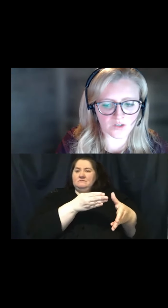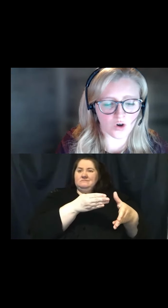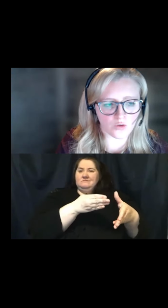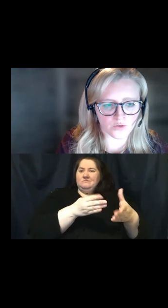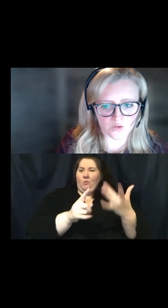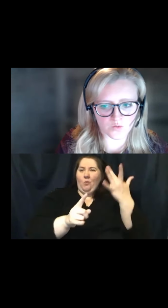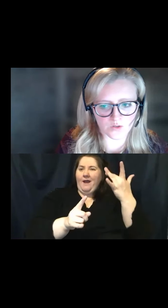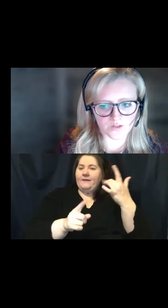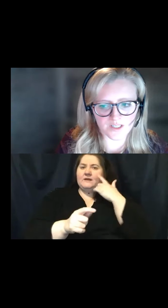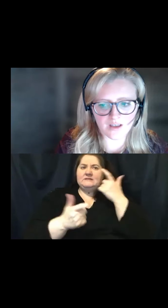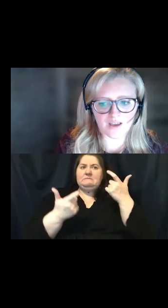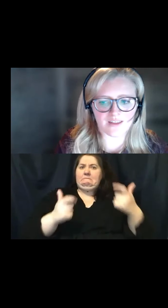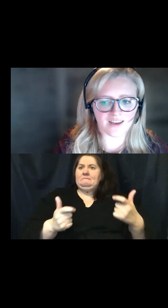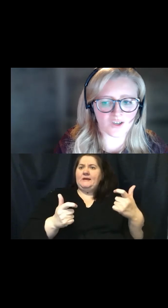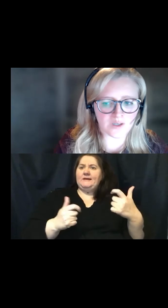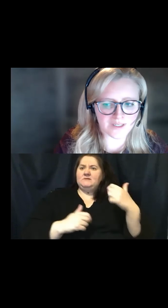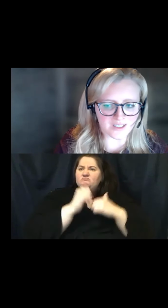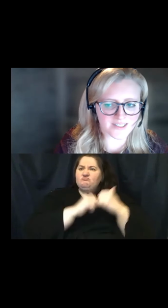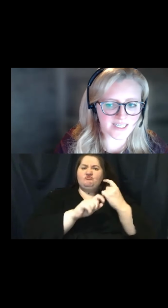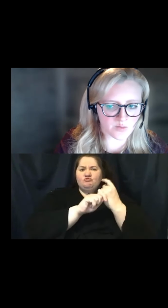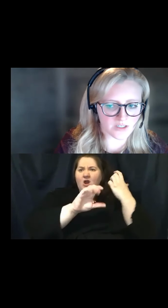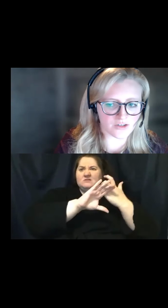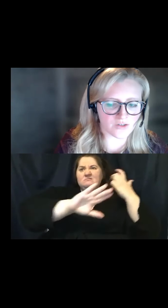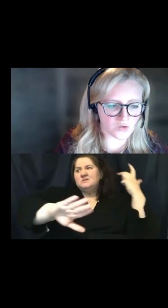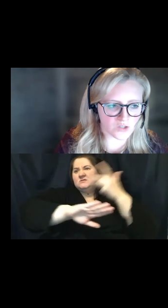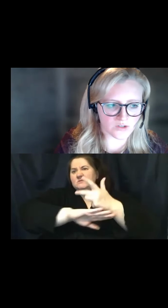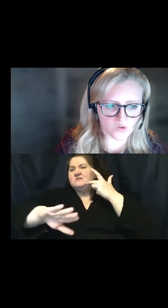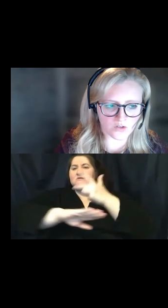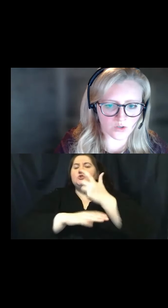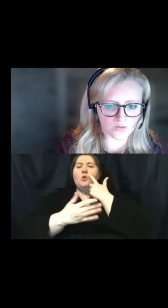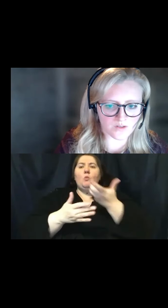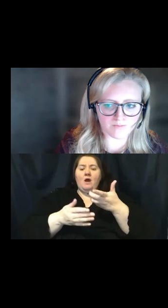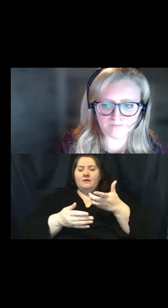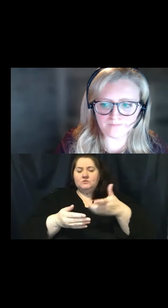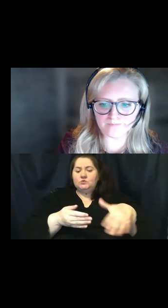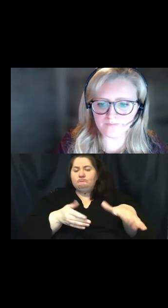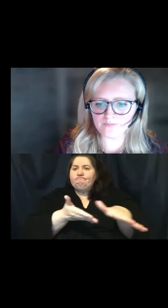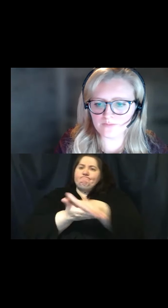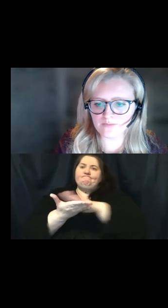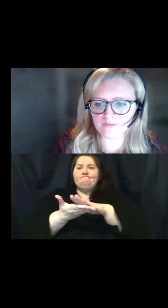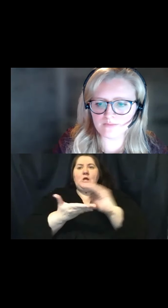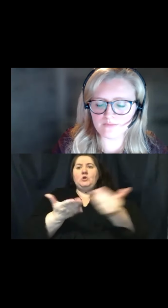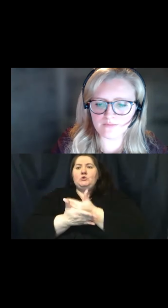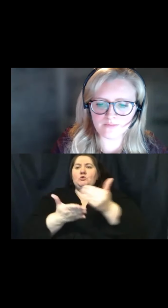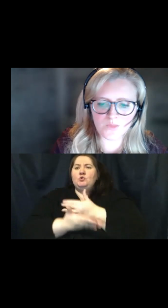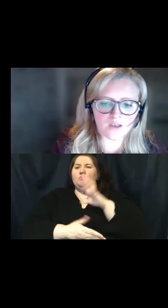construction equipment over those roads, and that equipment can damage newly restored roads.